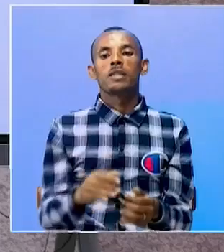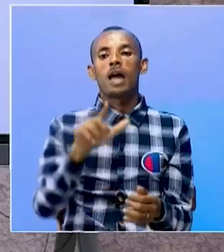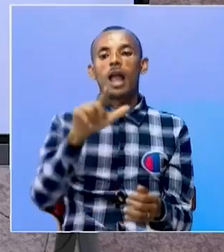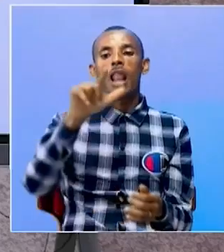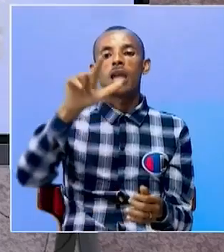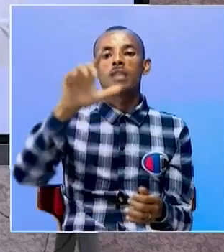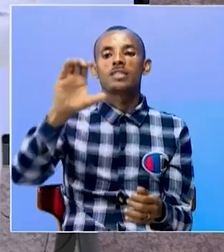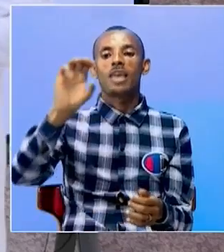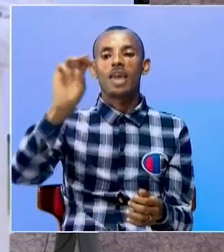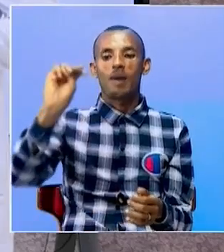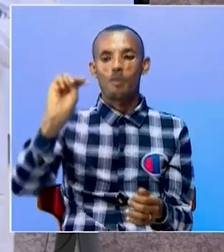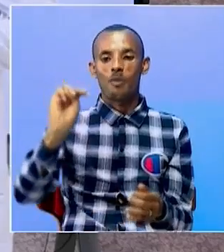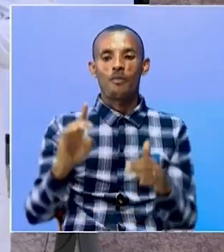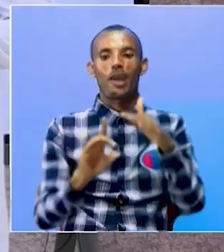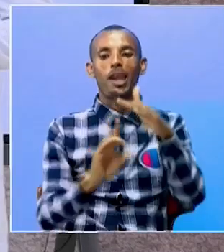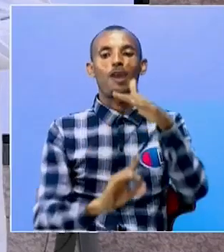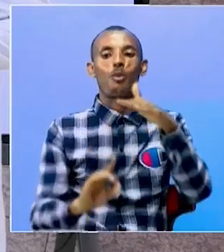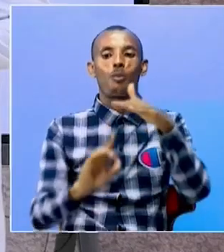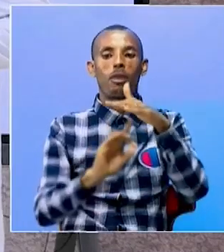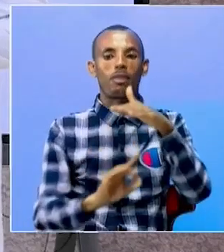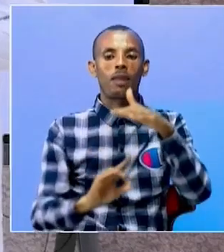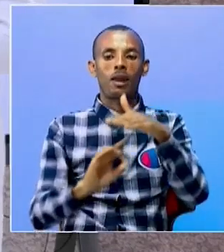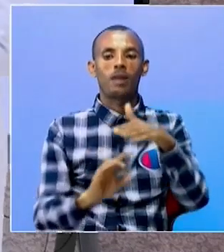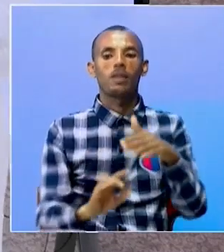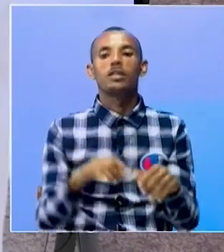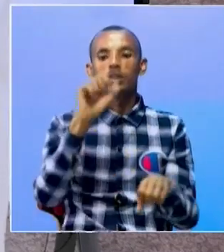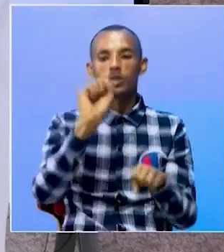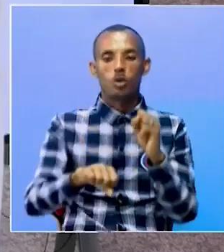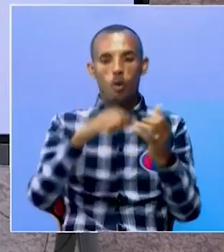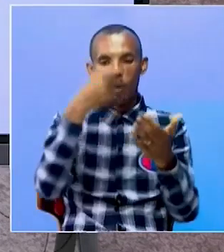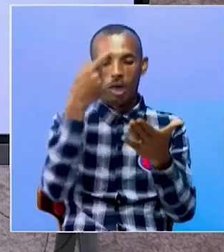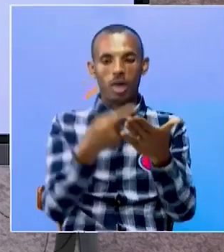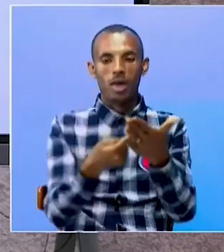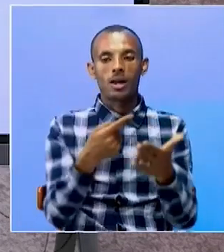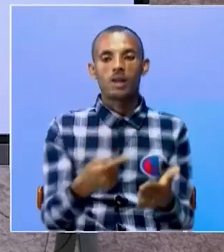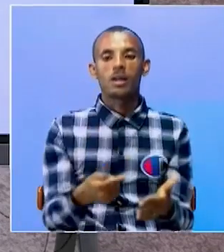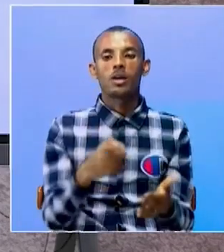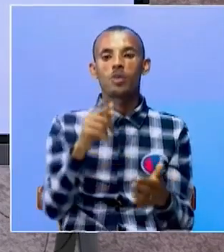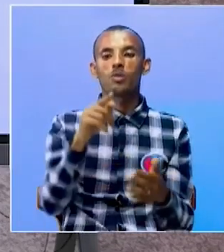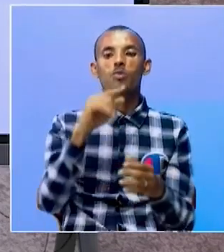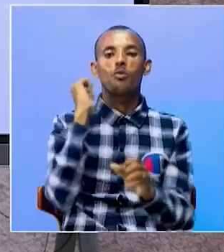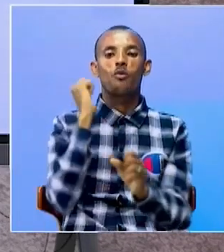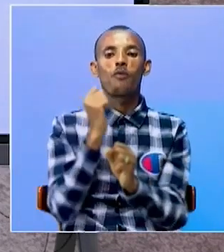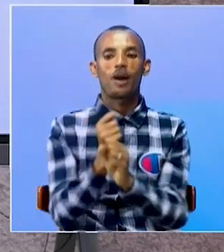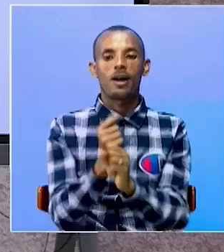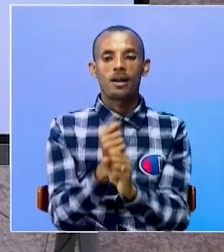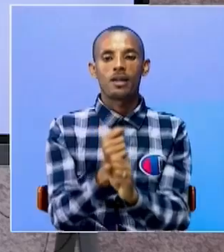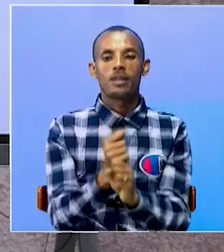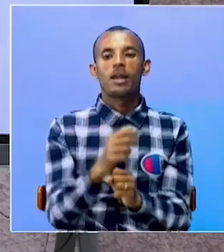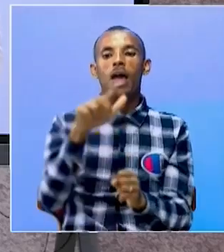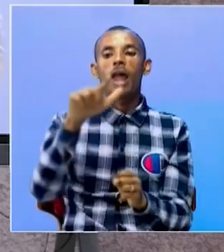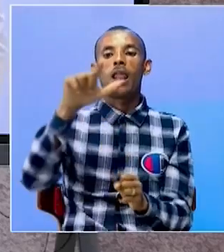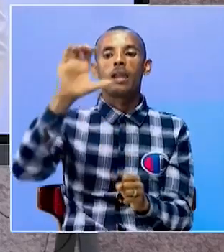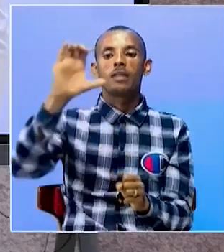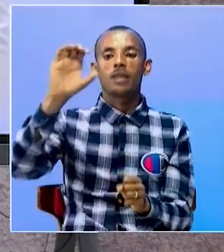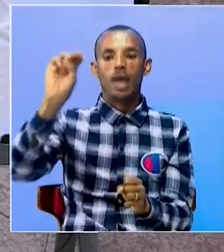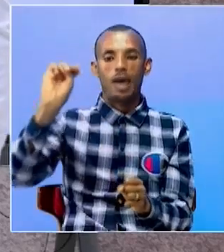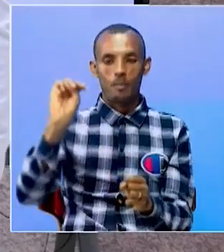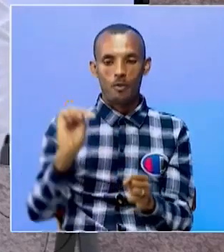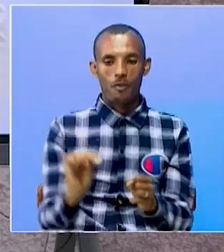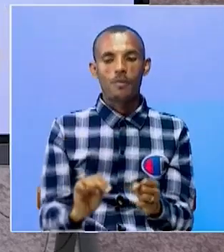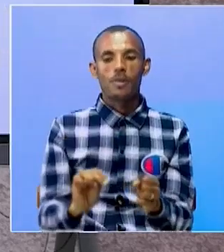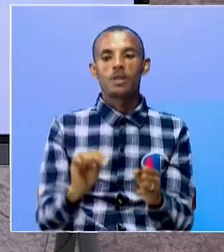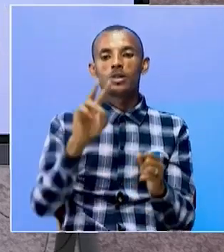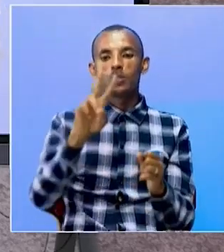of the denominators. So here we need to find the LCM of